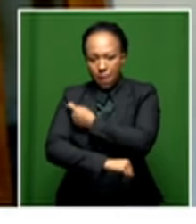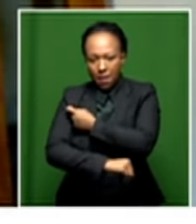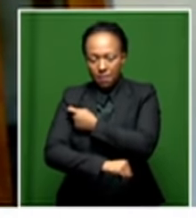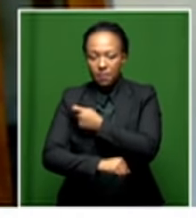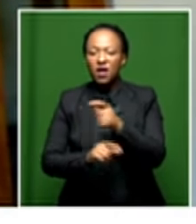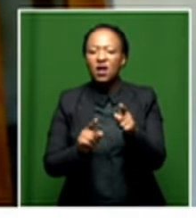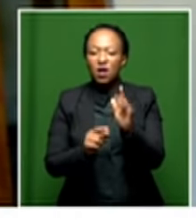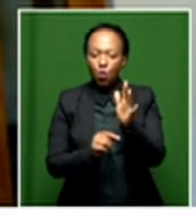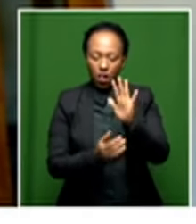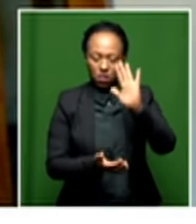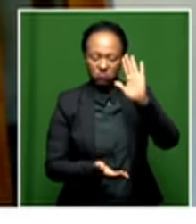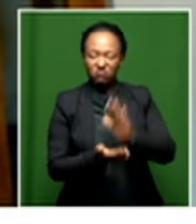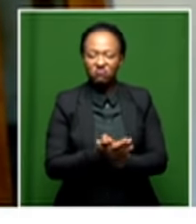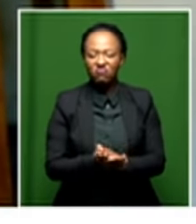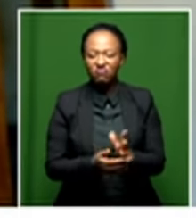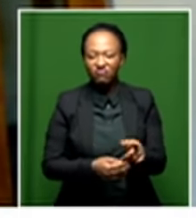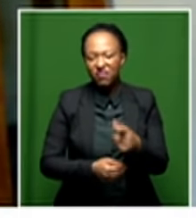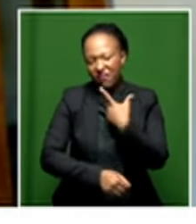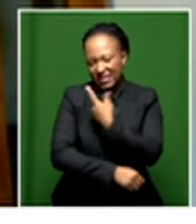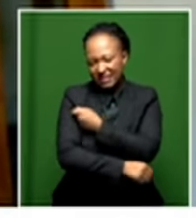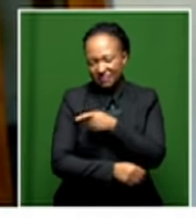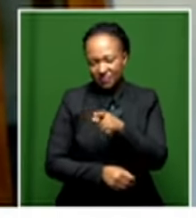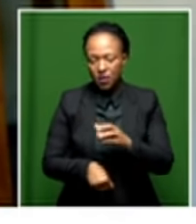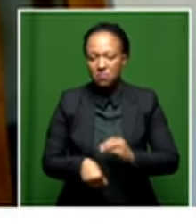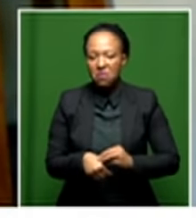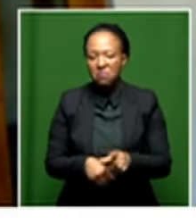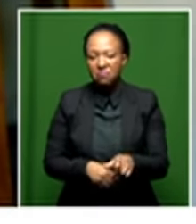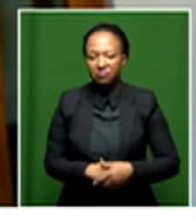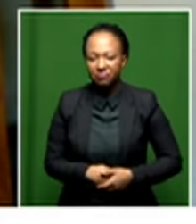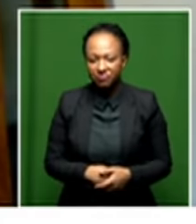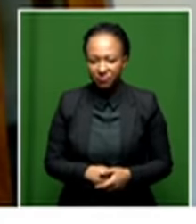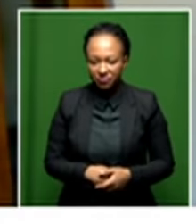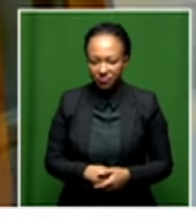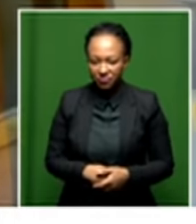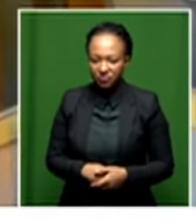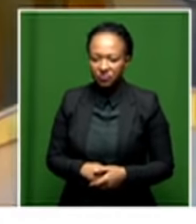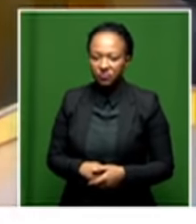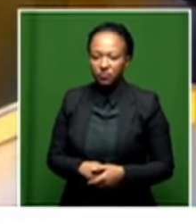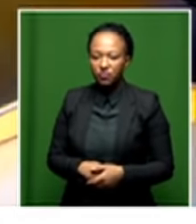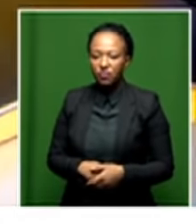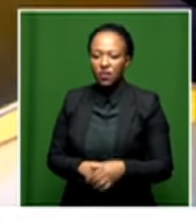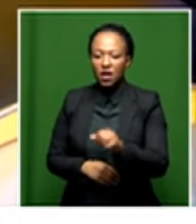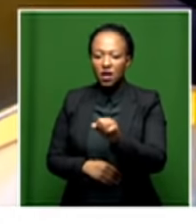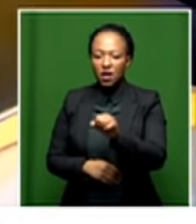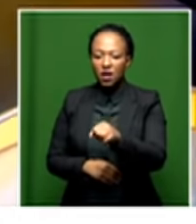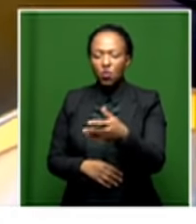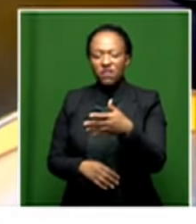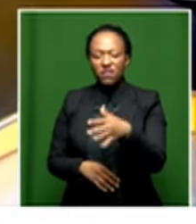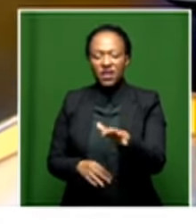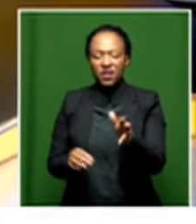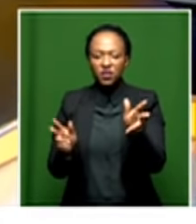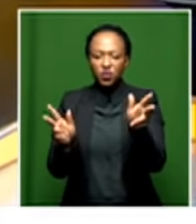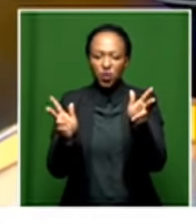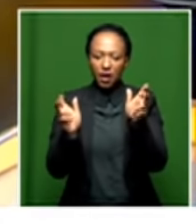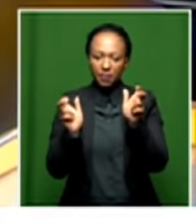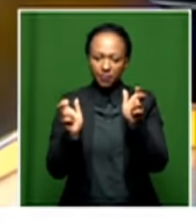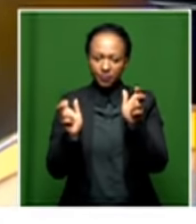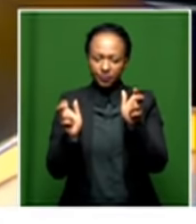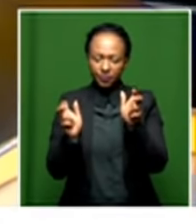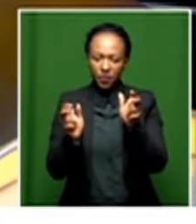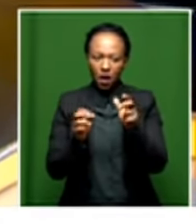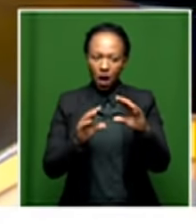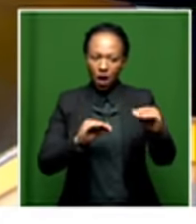of vaccines. So it is a problem. Yeah. We heard from, there's been the talk of the